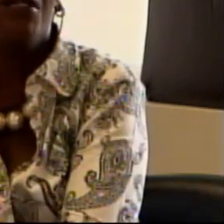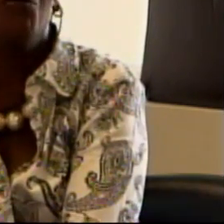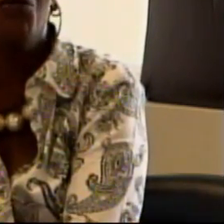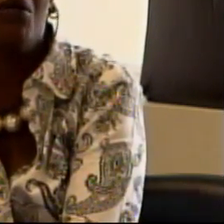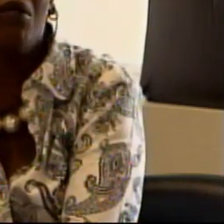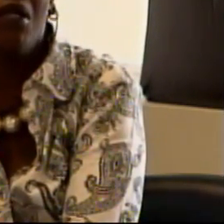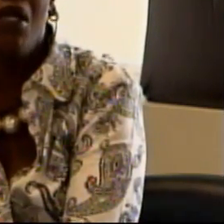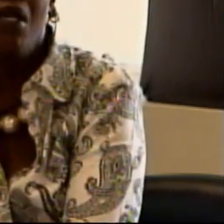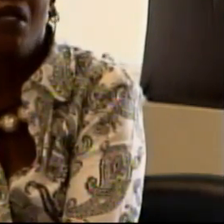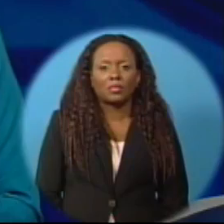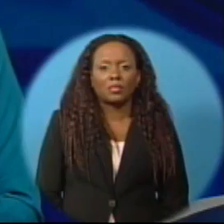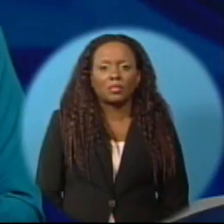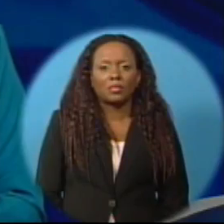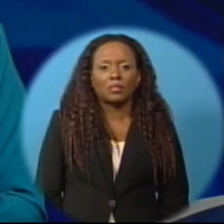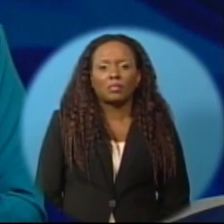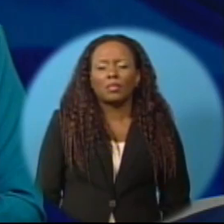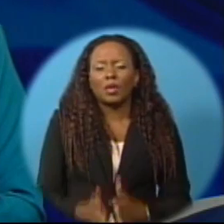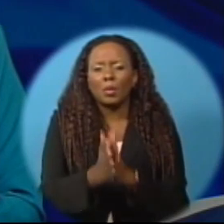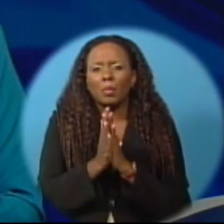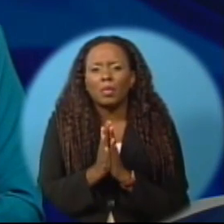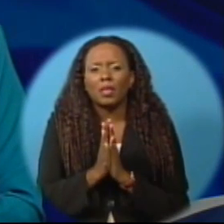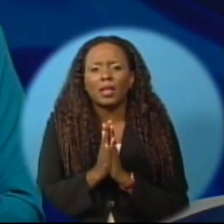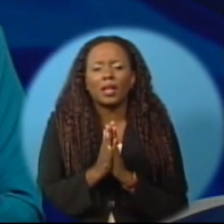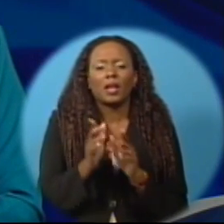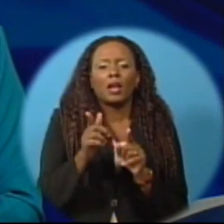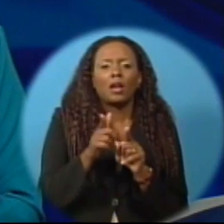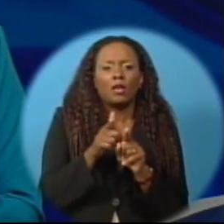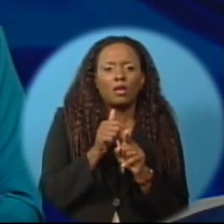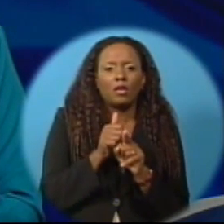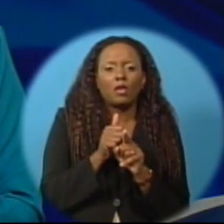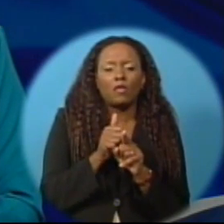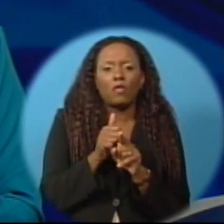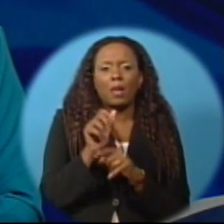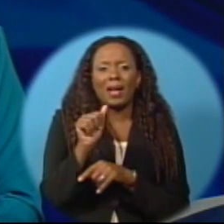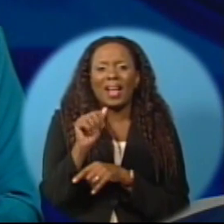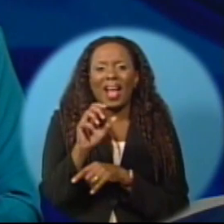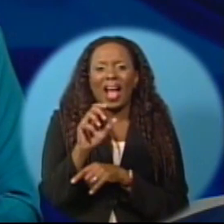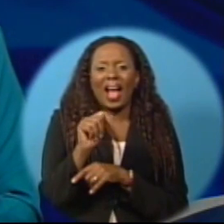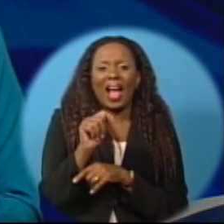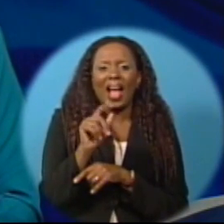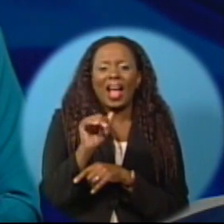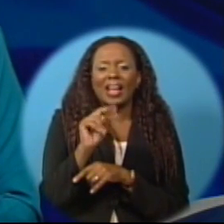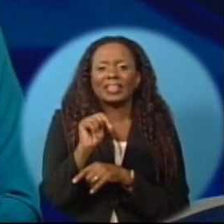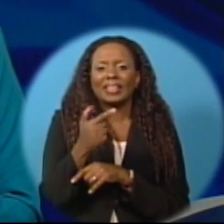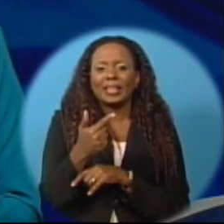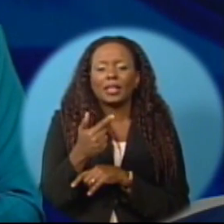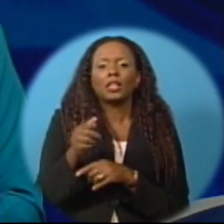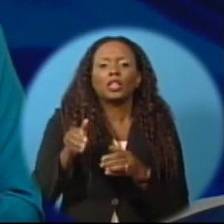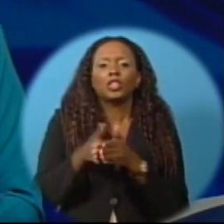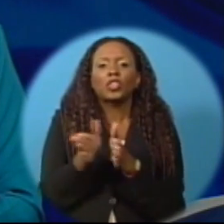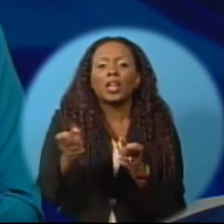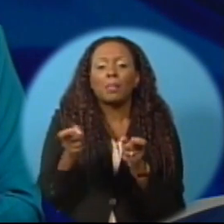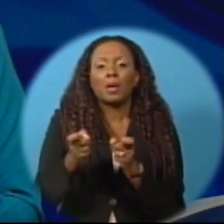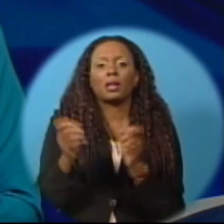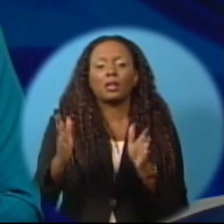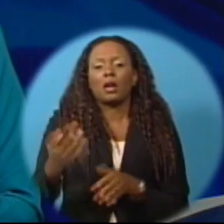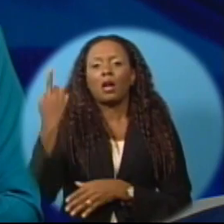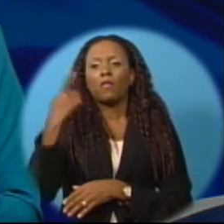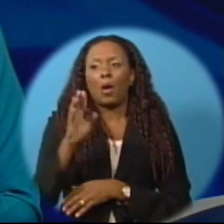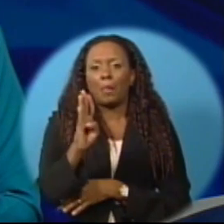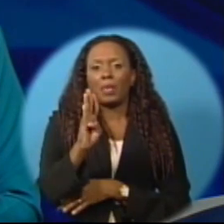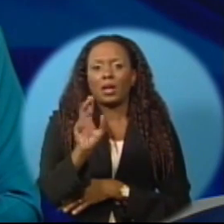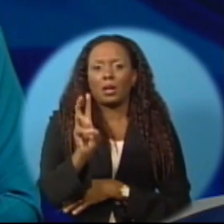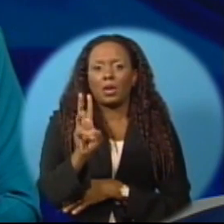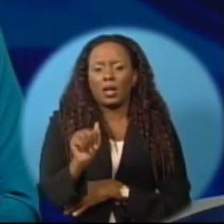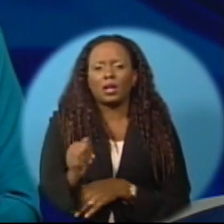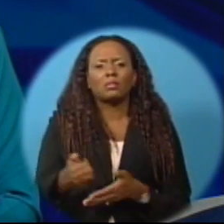and the world. A plea from the acting general manager of the Barbados Water Authority for action in helping to